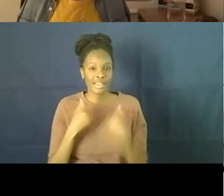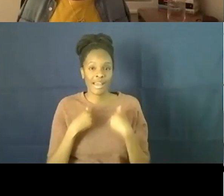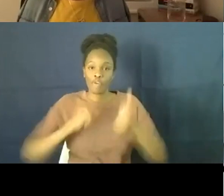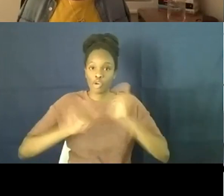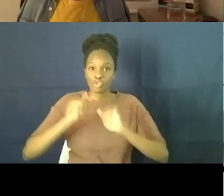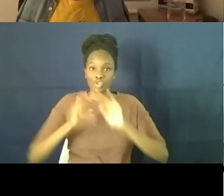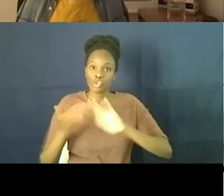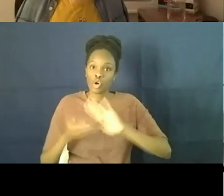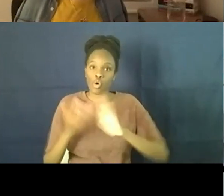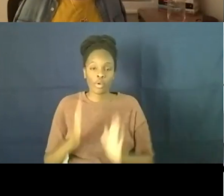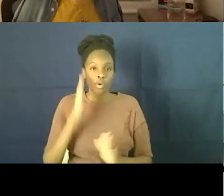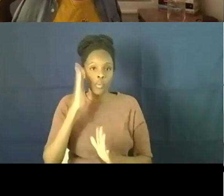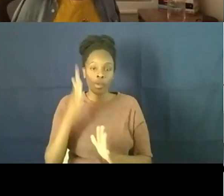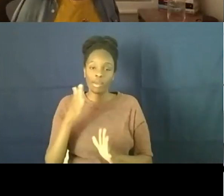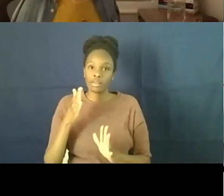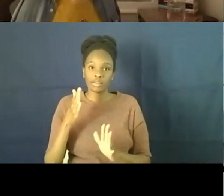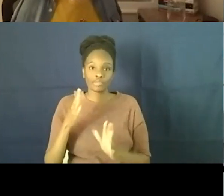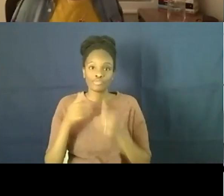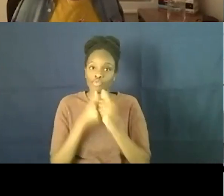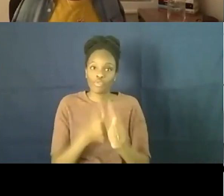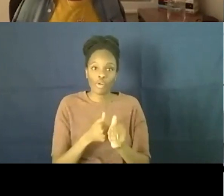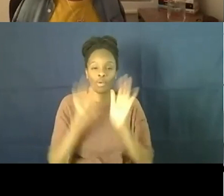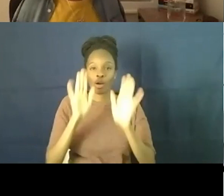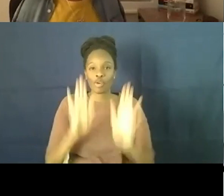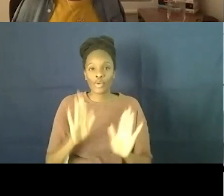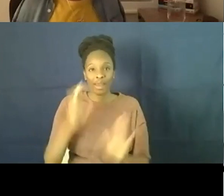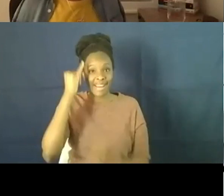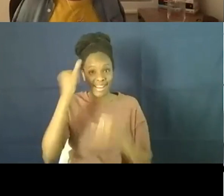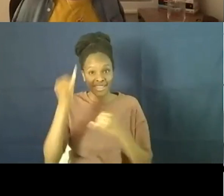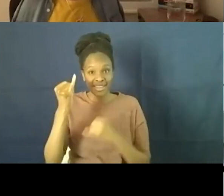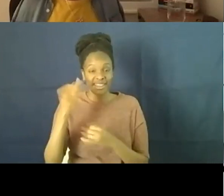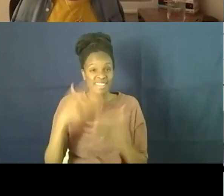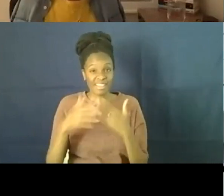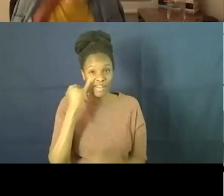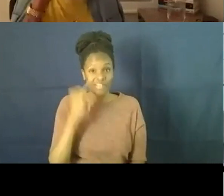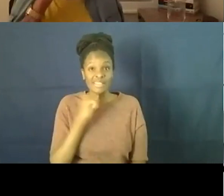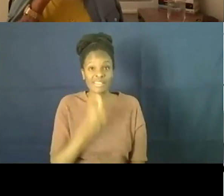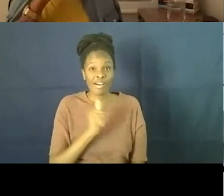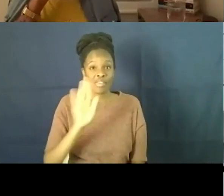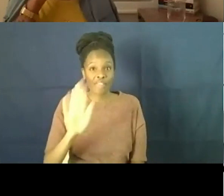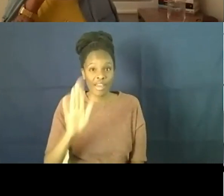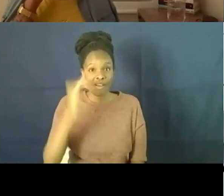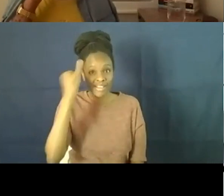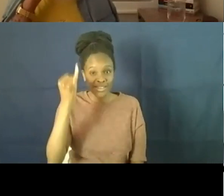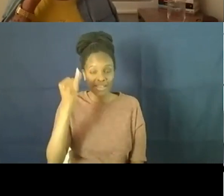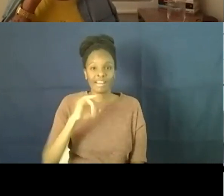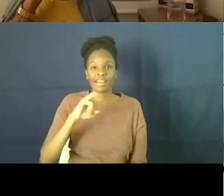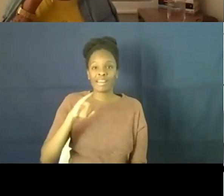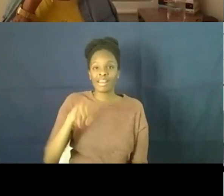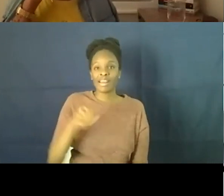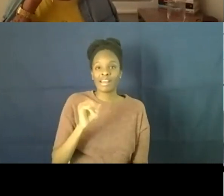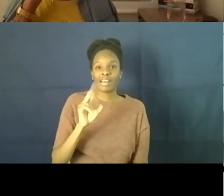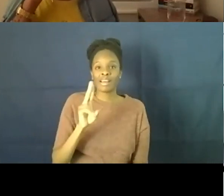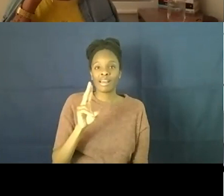with a great idea, even if it is not their idea. Mm-hmm. And Justin always, like, not to say he doesn't